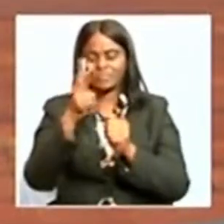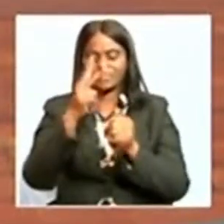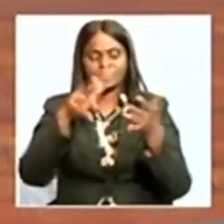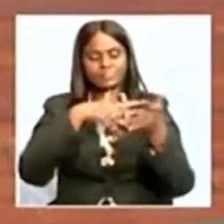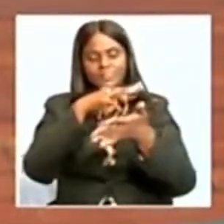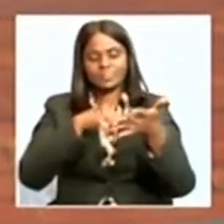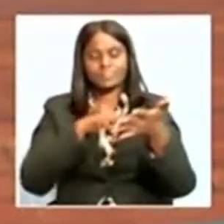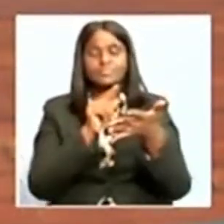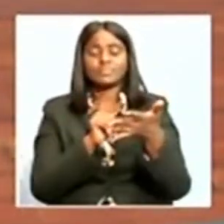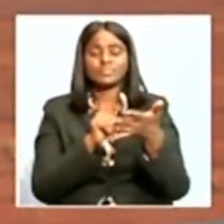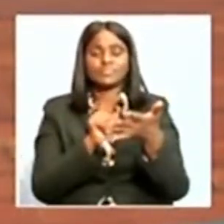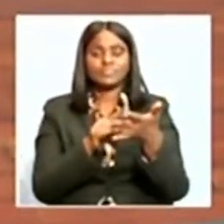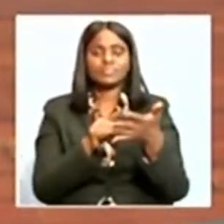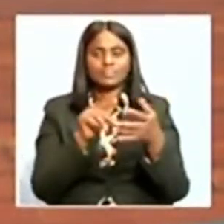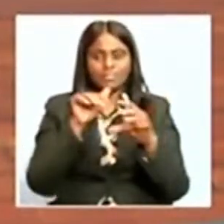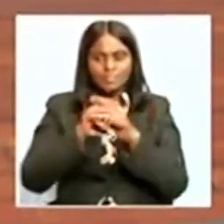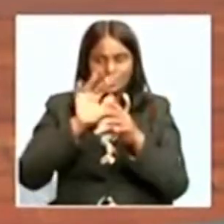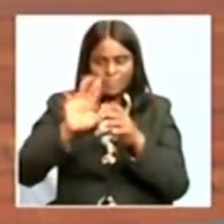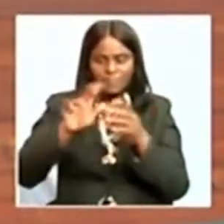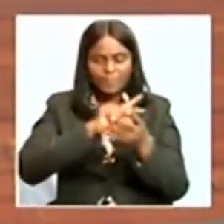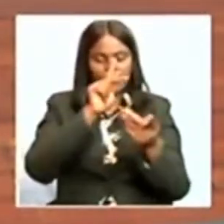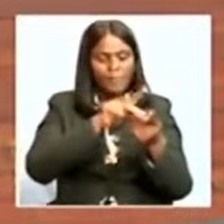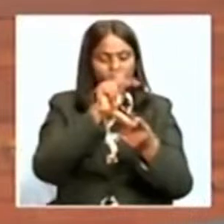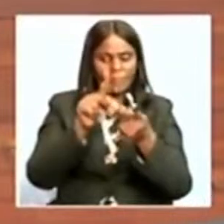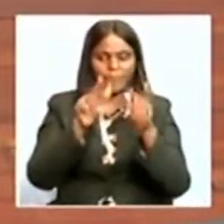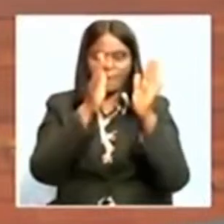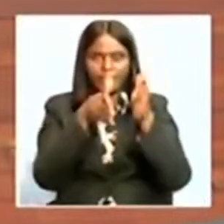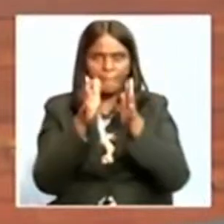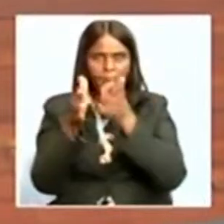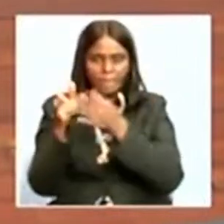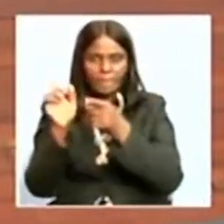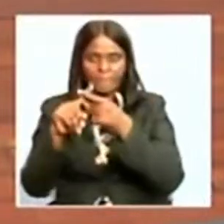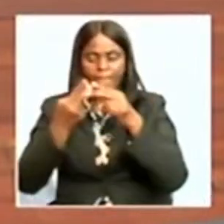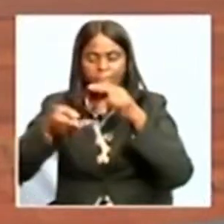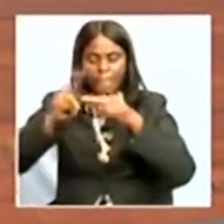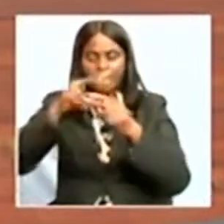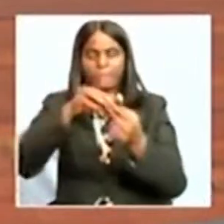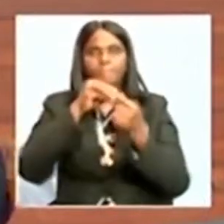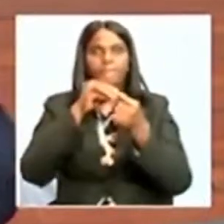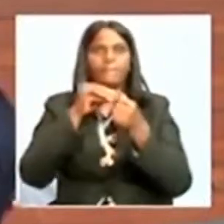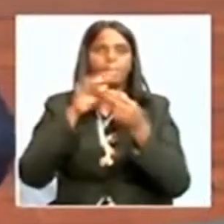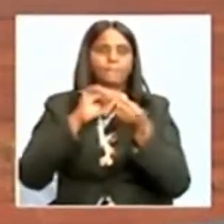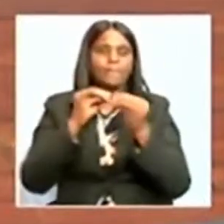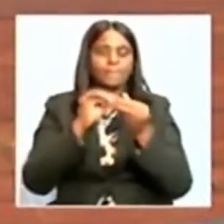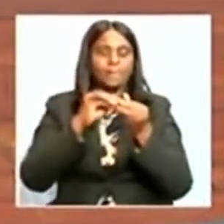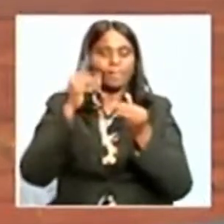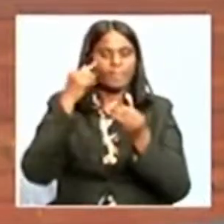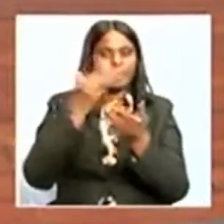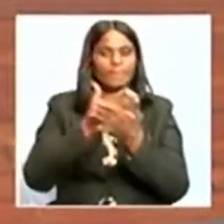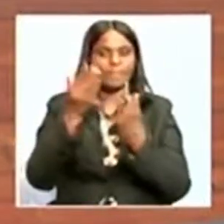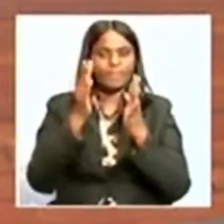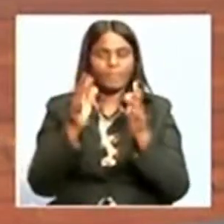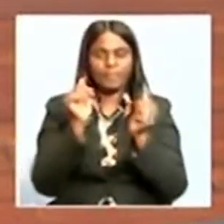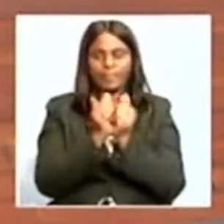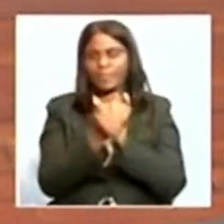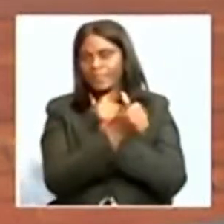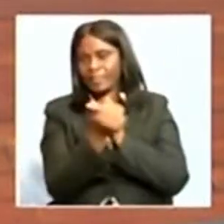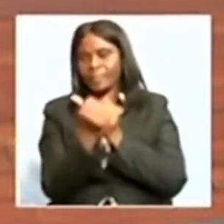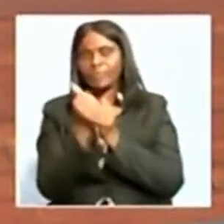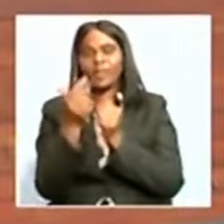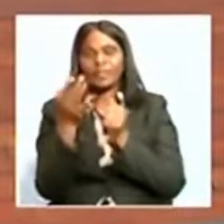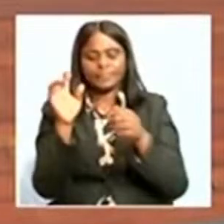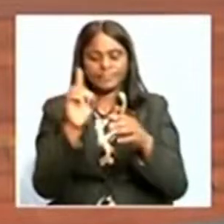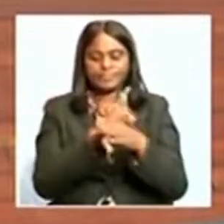schedule in the appropriate columns so as to increase the specific rate for customs and excise